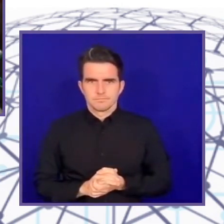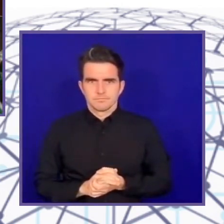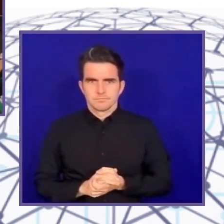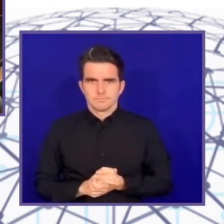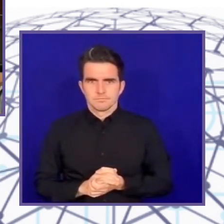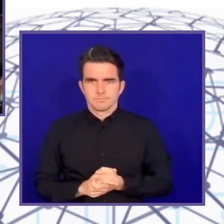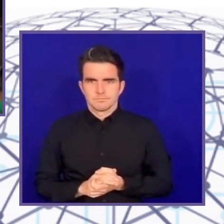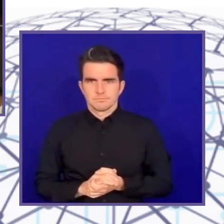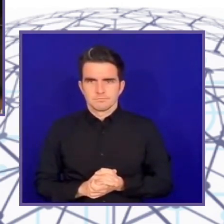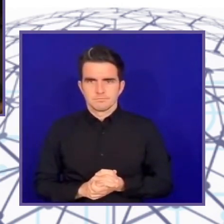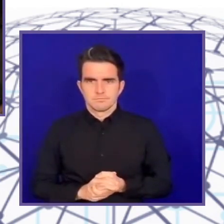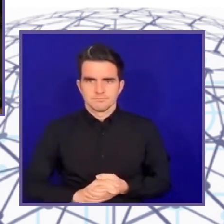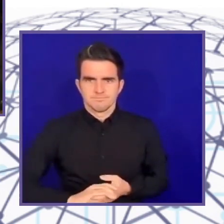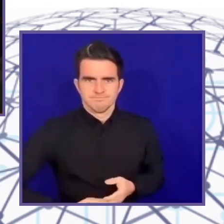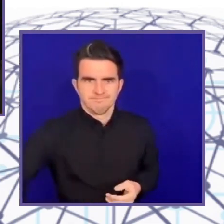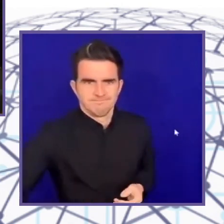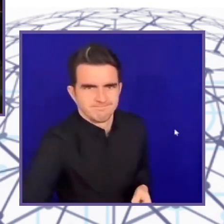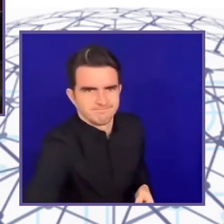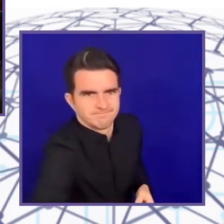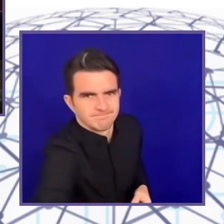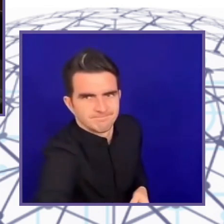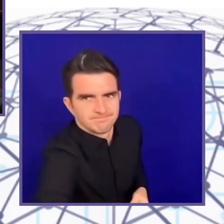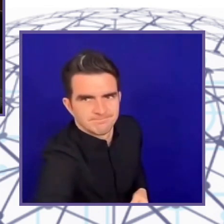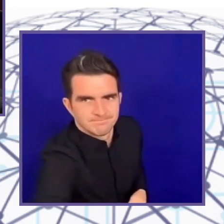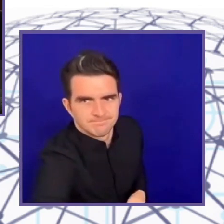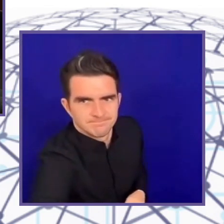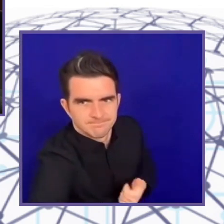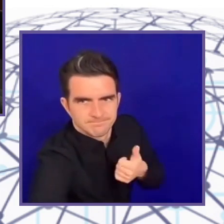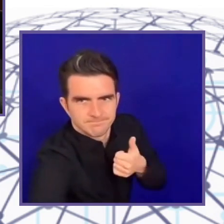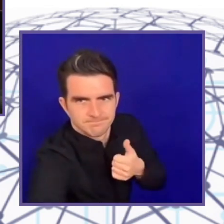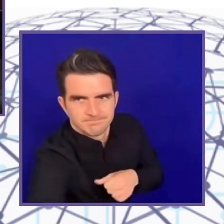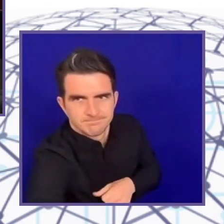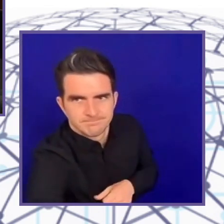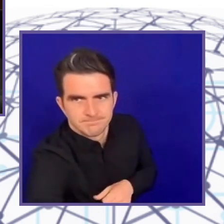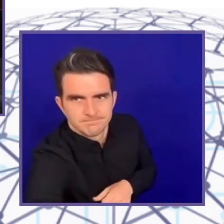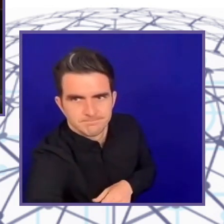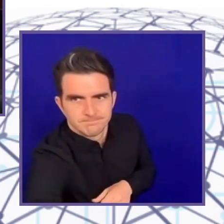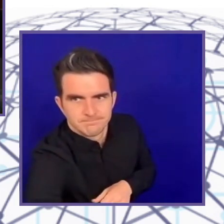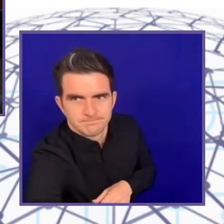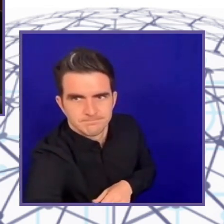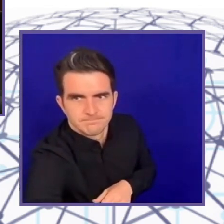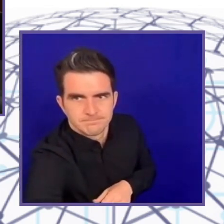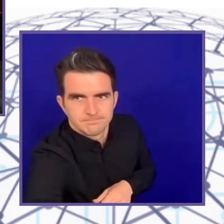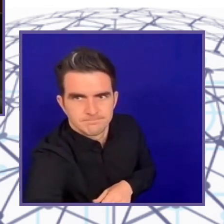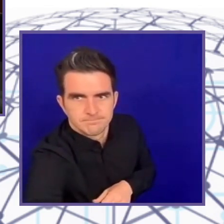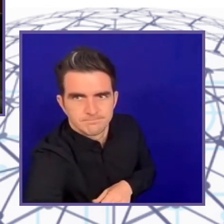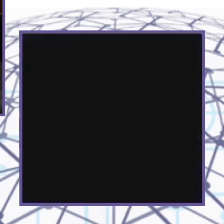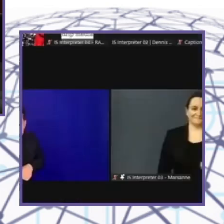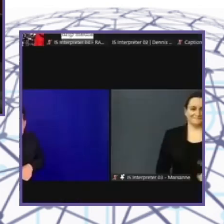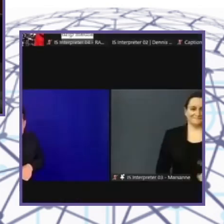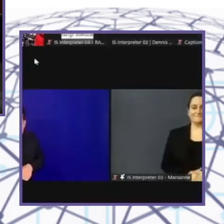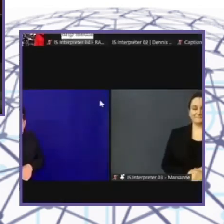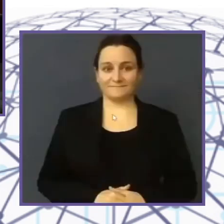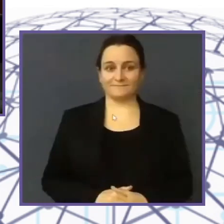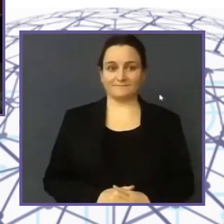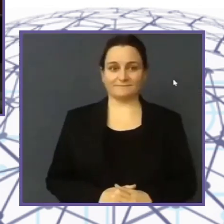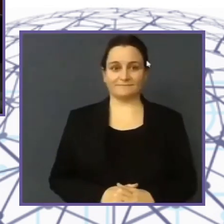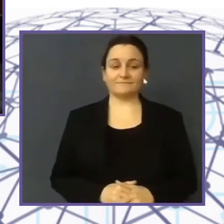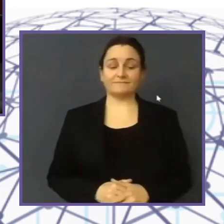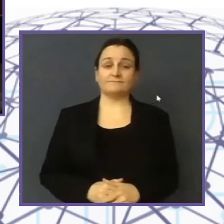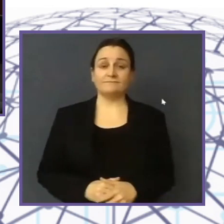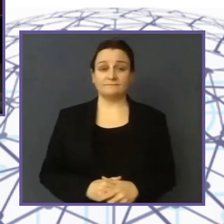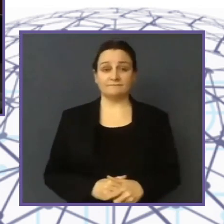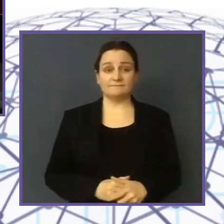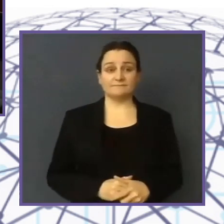the question? I can do, or if you want to. So there's lots of information available online. We have